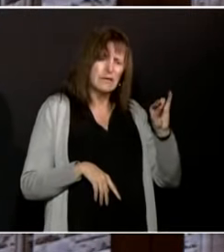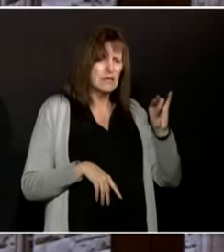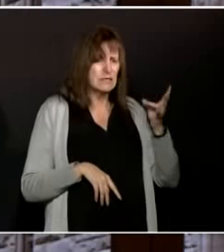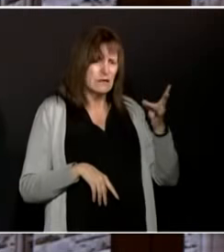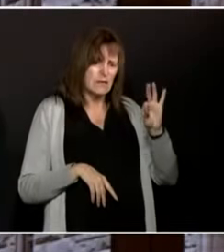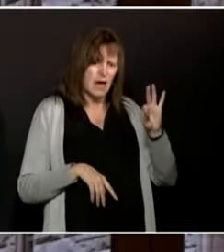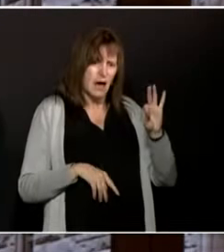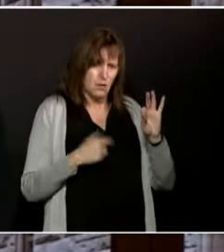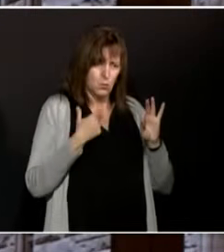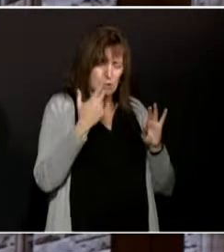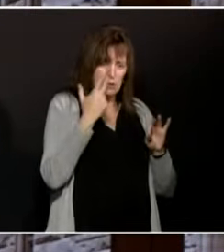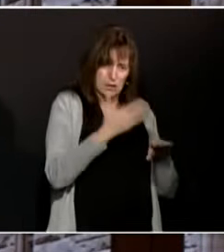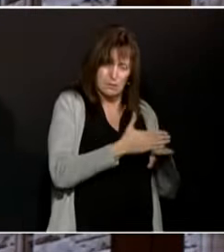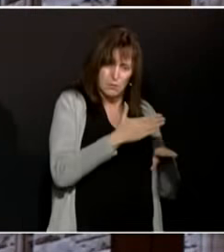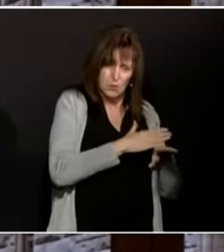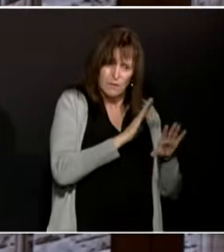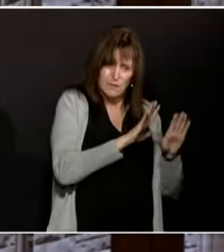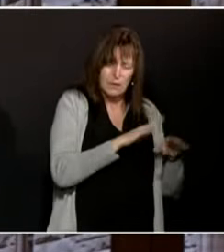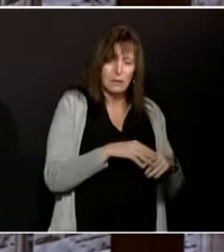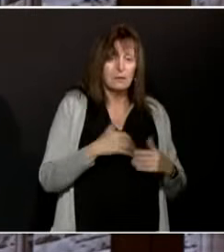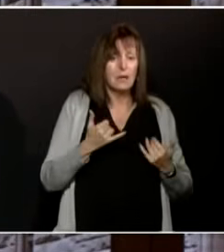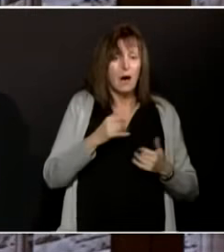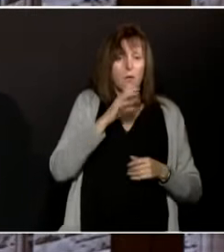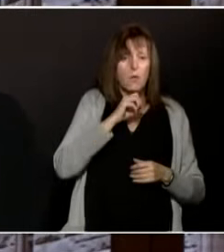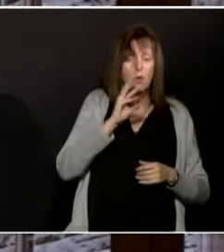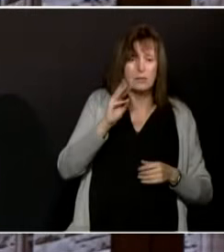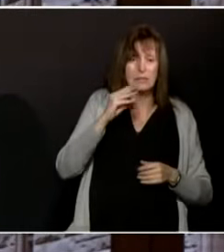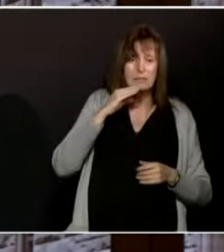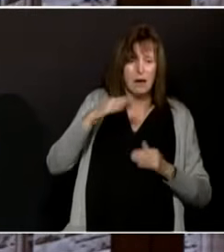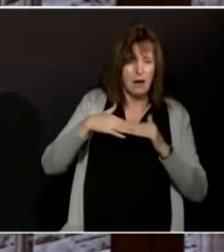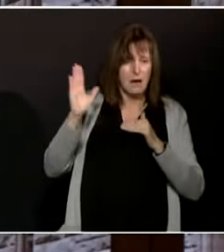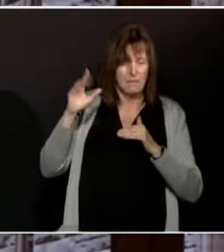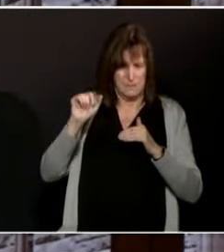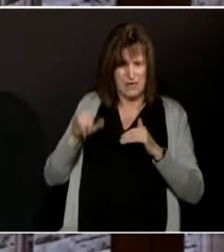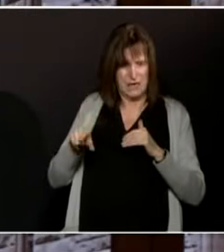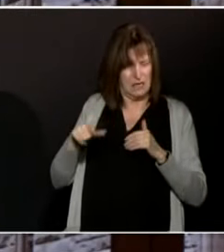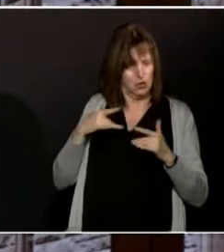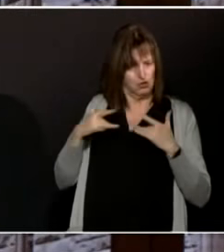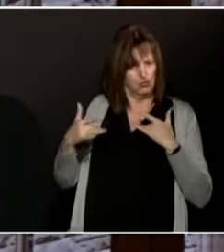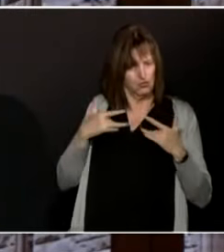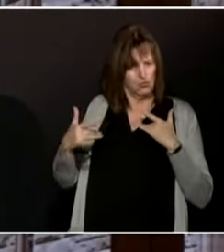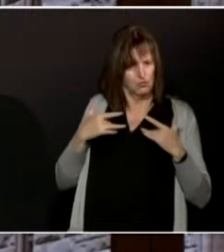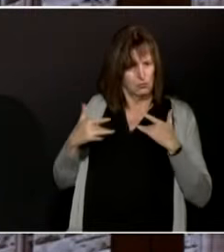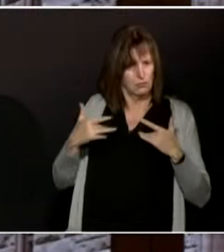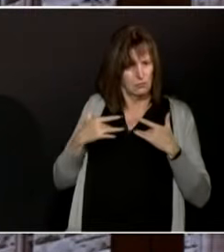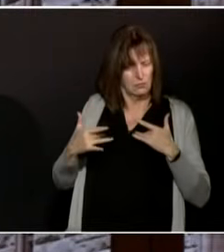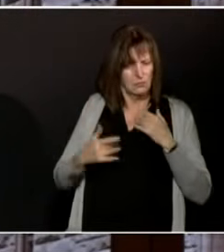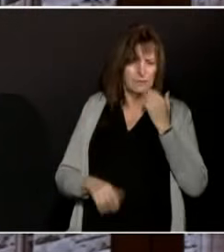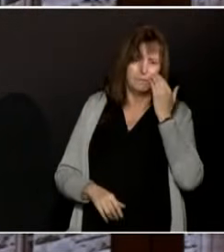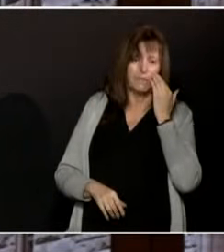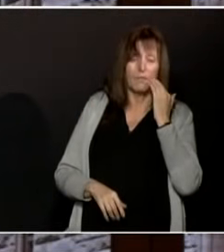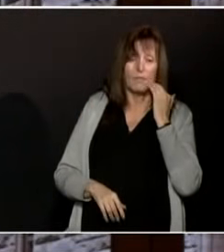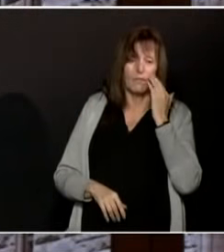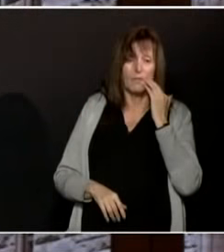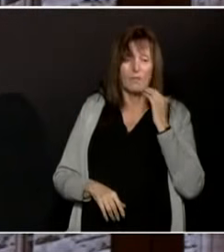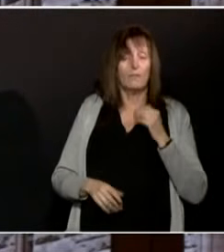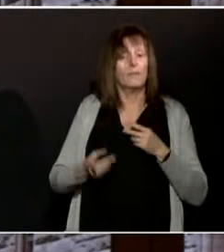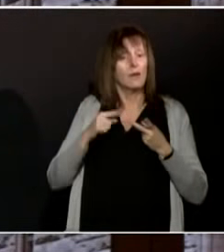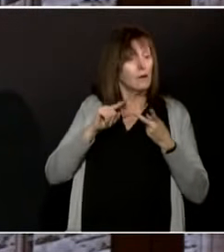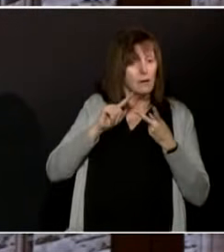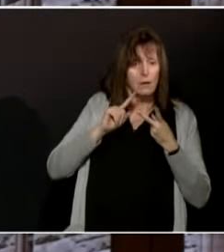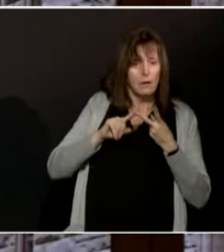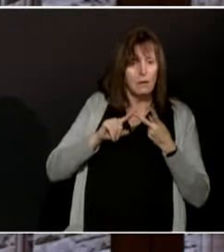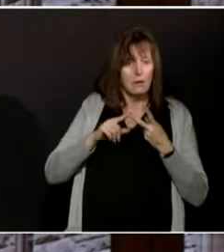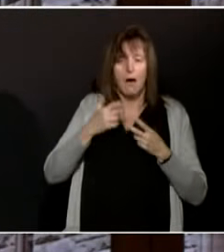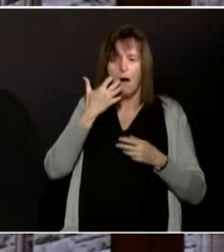inroads on the 60 pluses. At the same time, as Dr. Brown's alluded to, we have our high-risk, so-called hotspots that we need to move